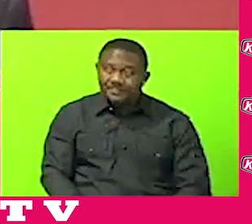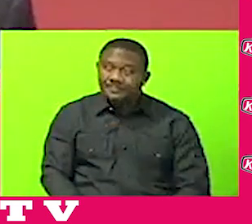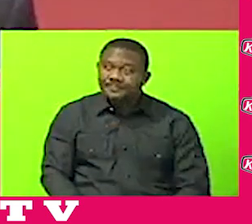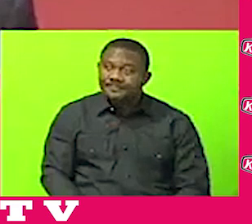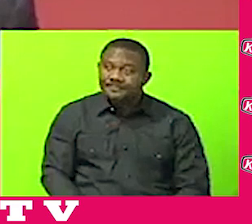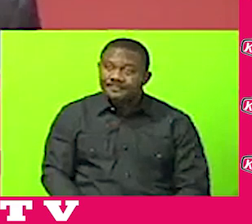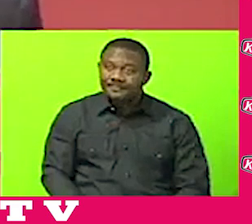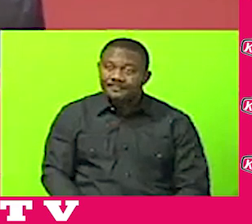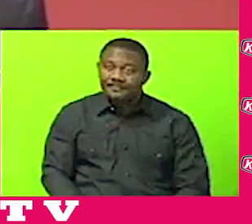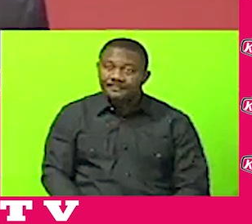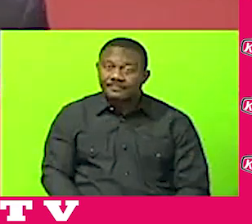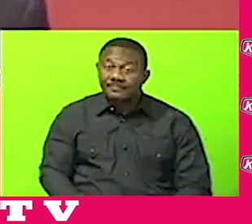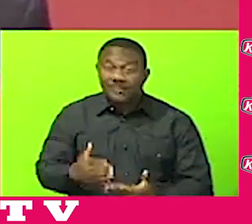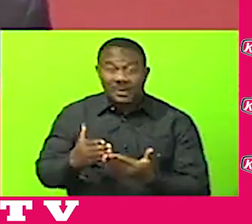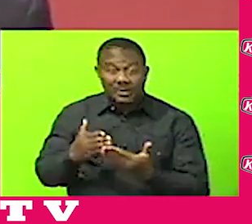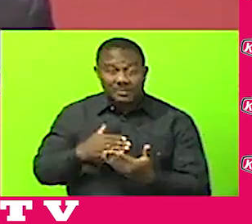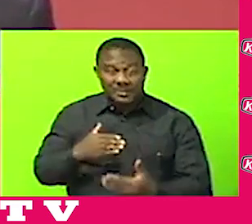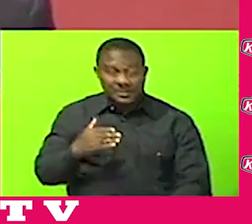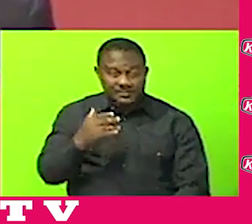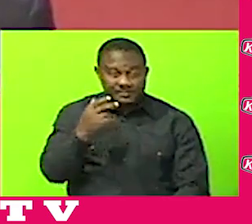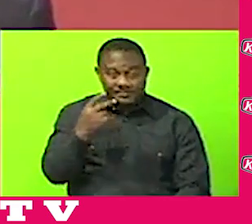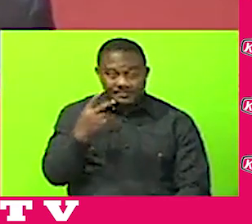1. Page 2.